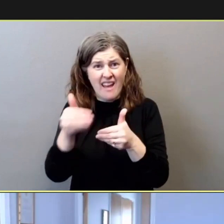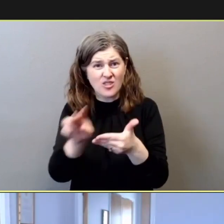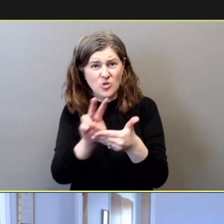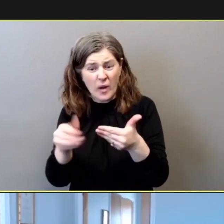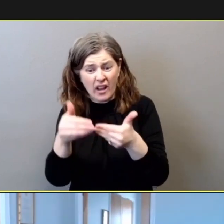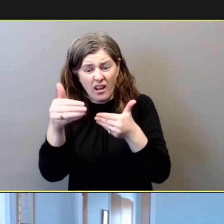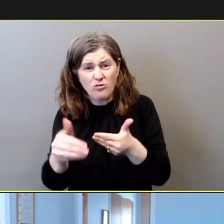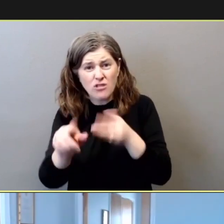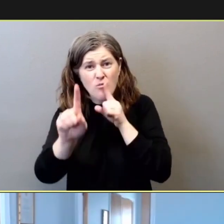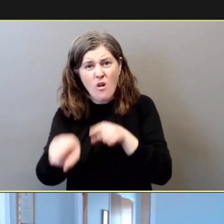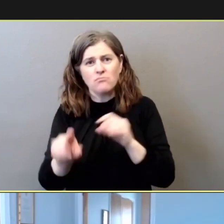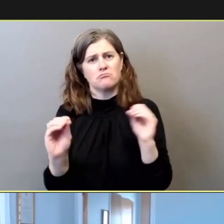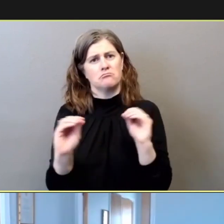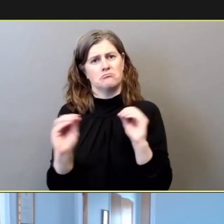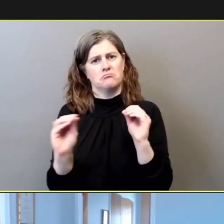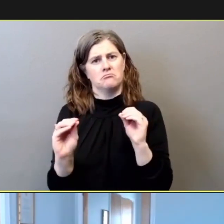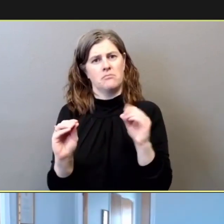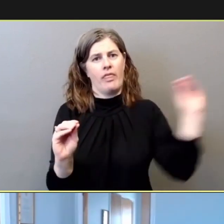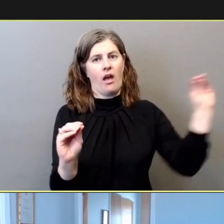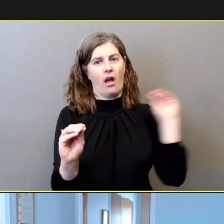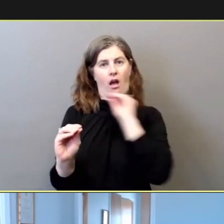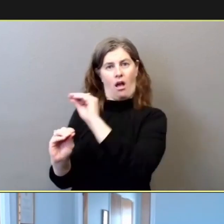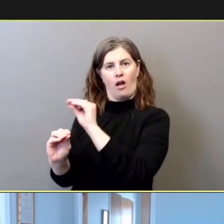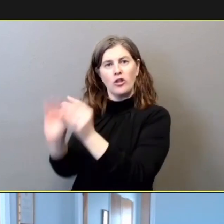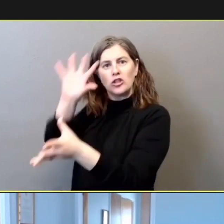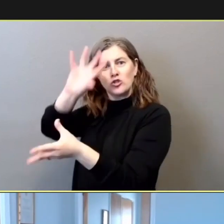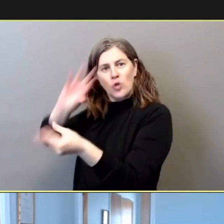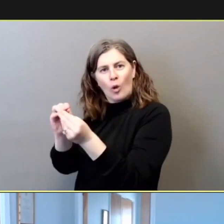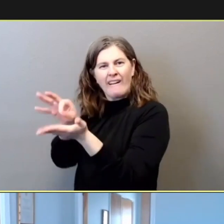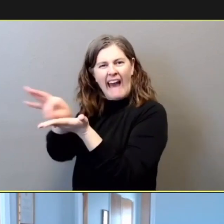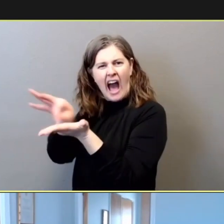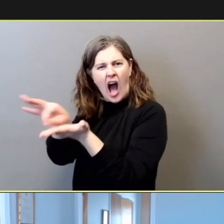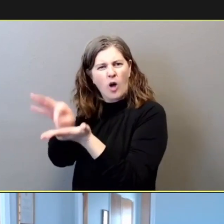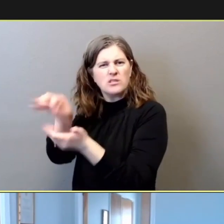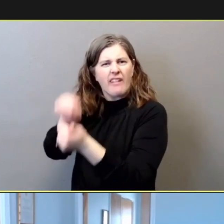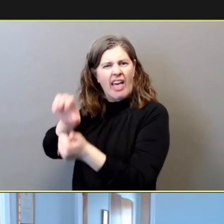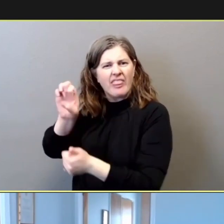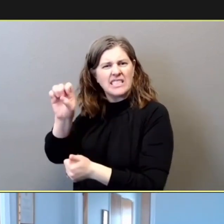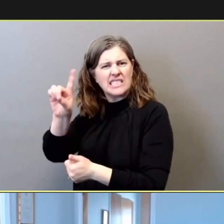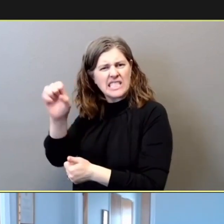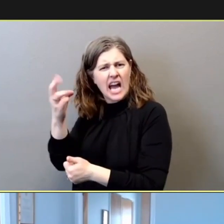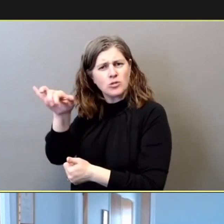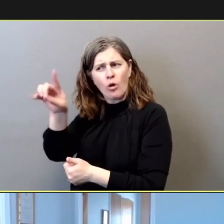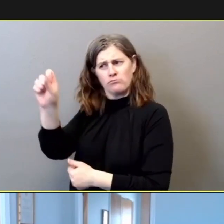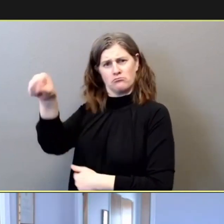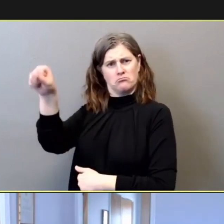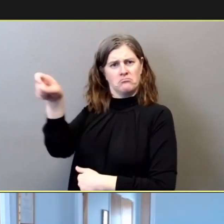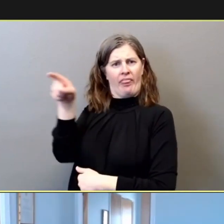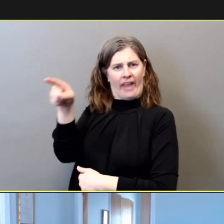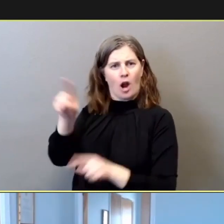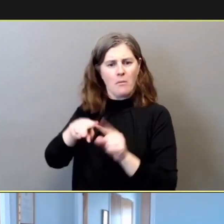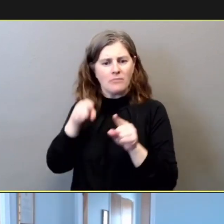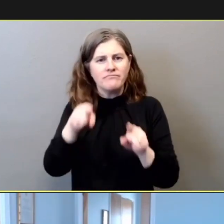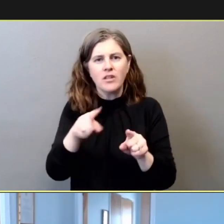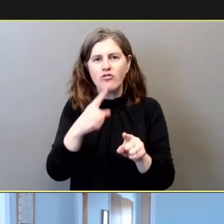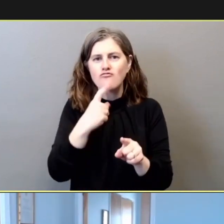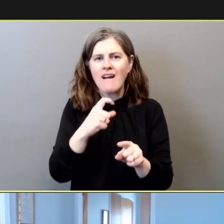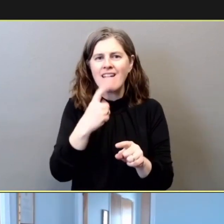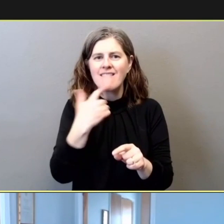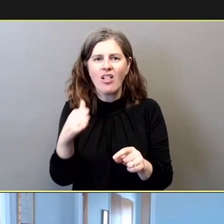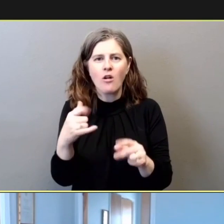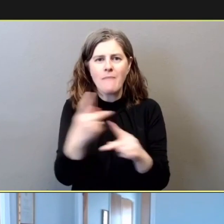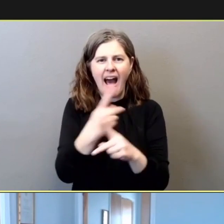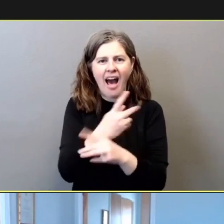2-week report, although they go into our total counts and the data dashboard and the like. So there's just